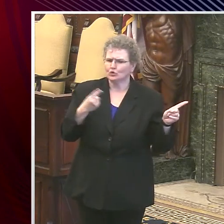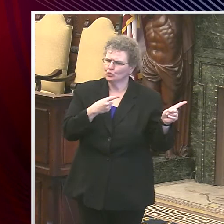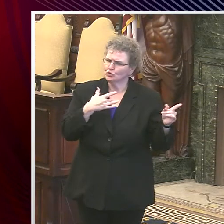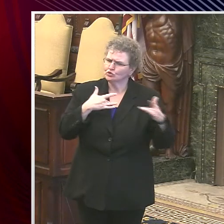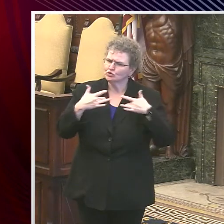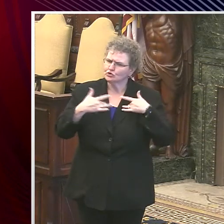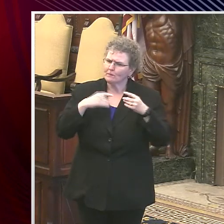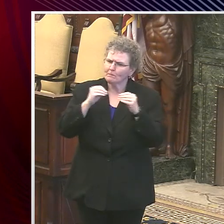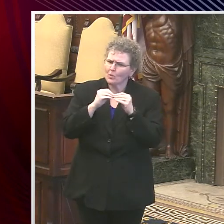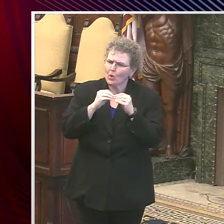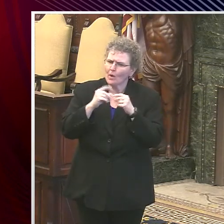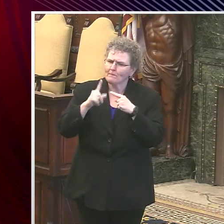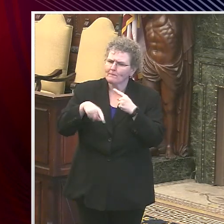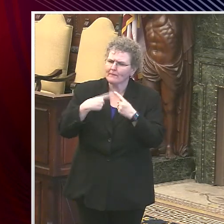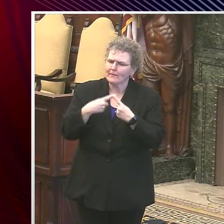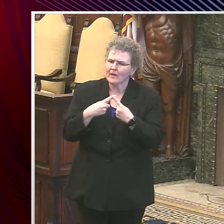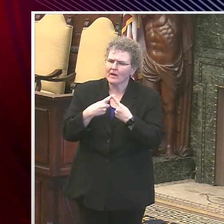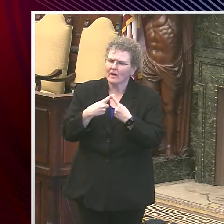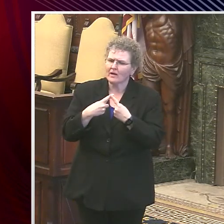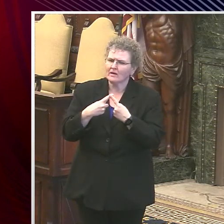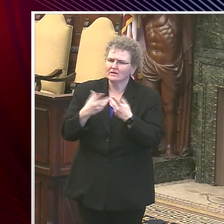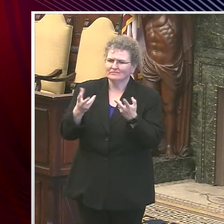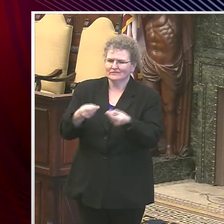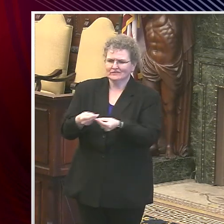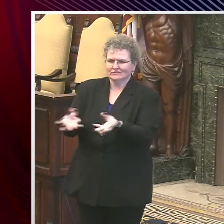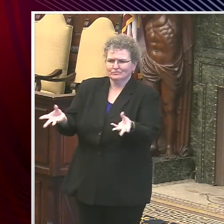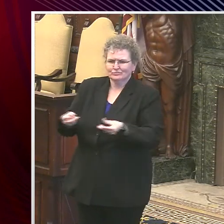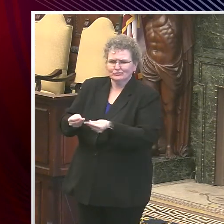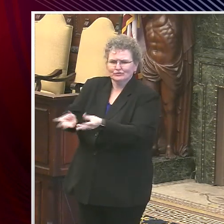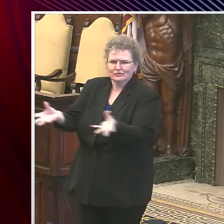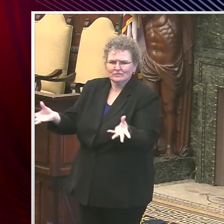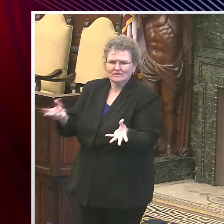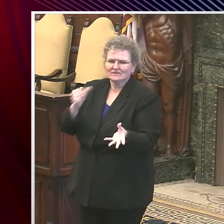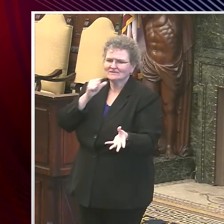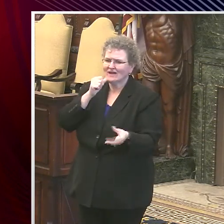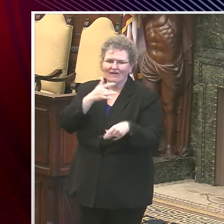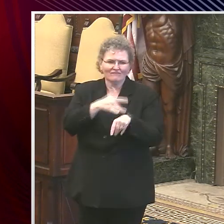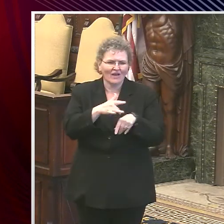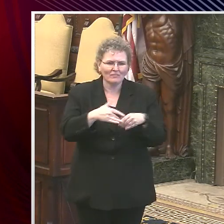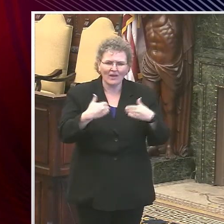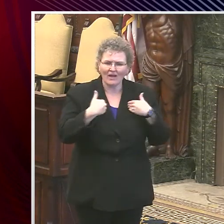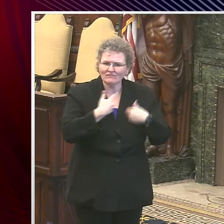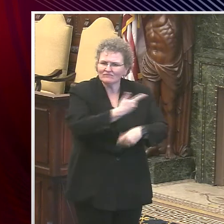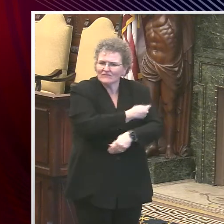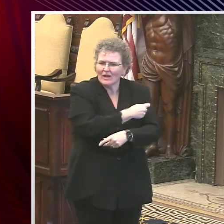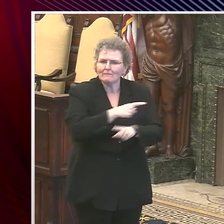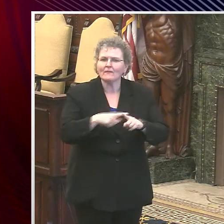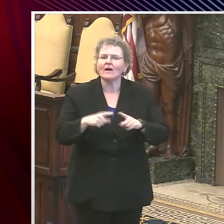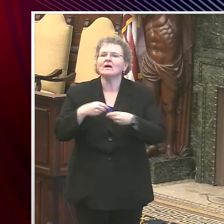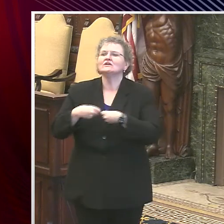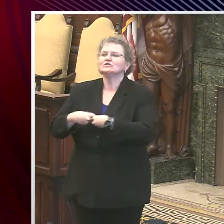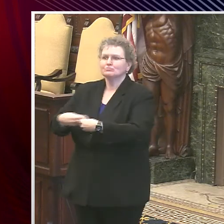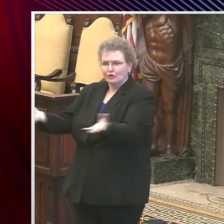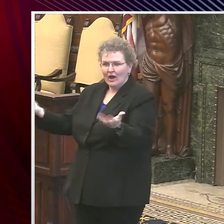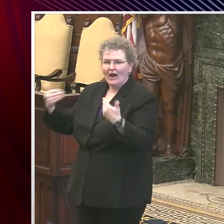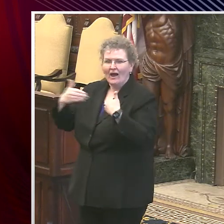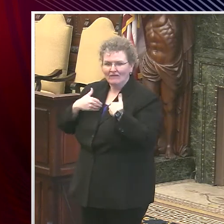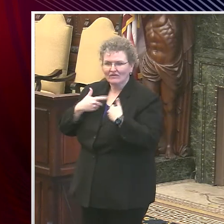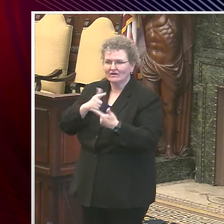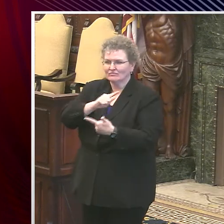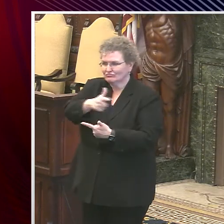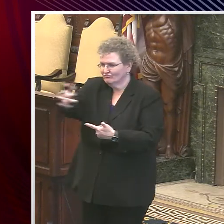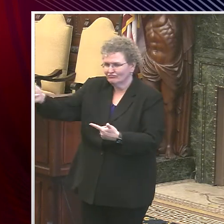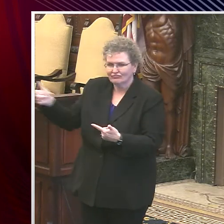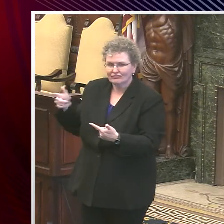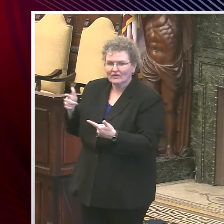the speed of distribution more so than the doses that are available. Can you just say, does that concern carry